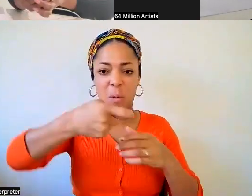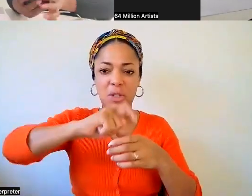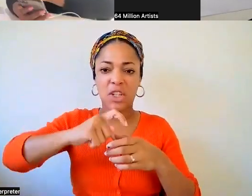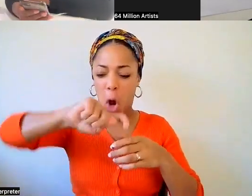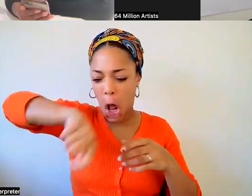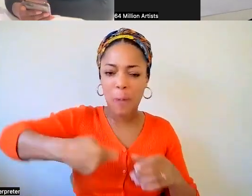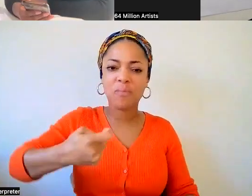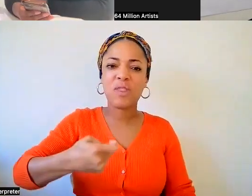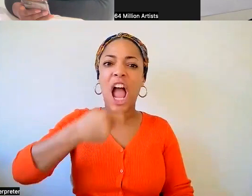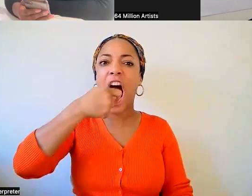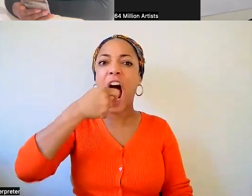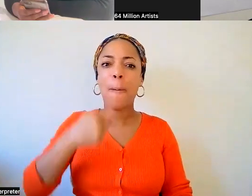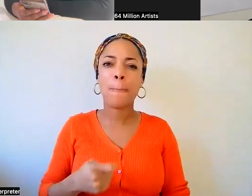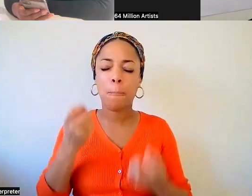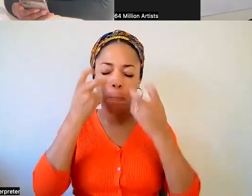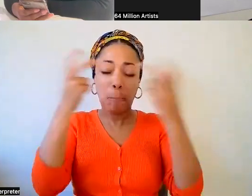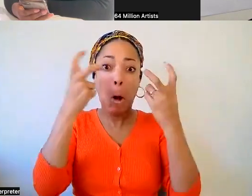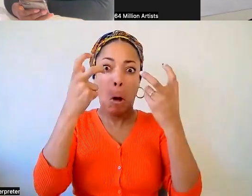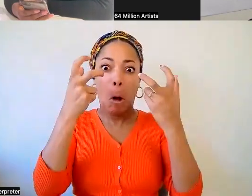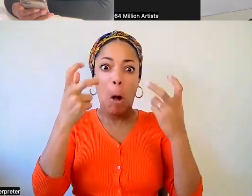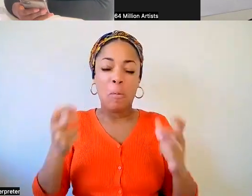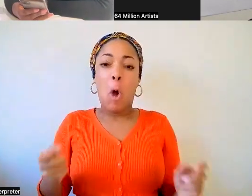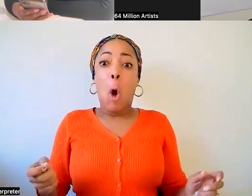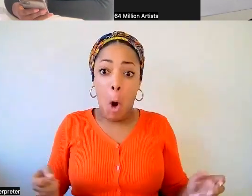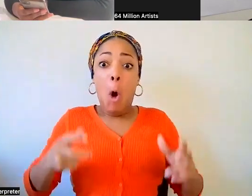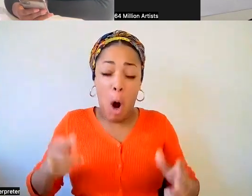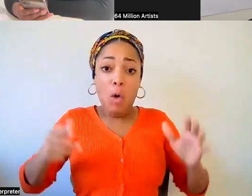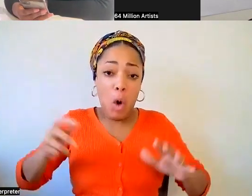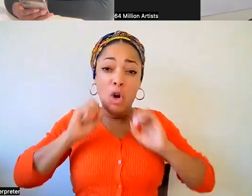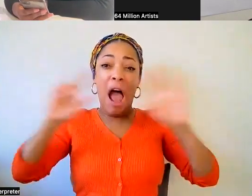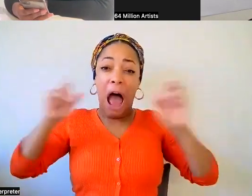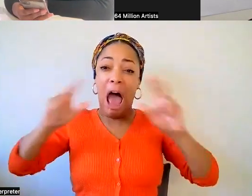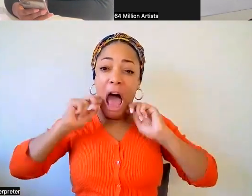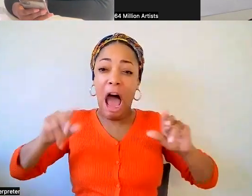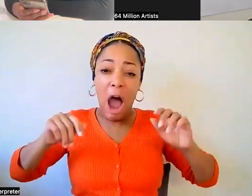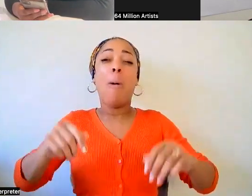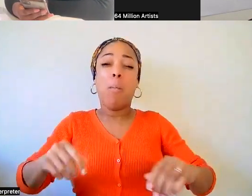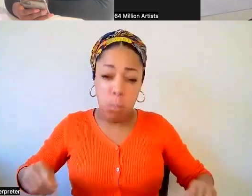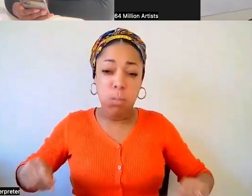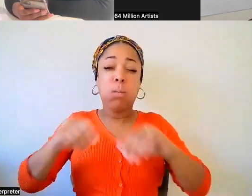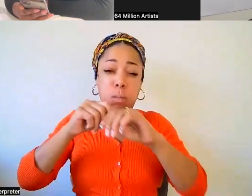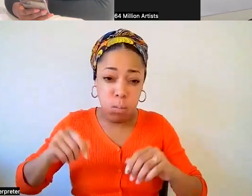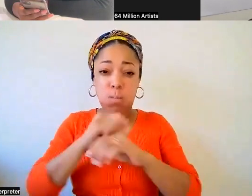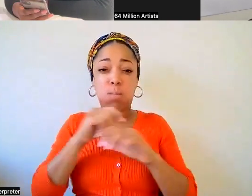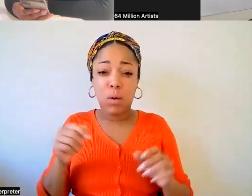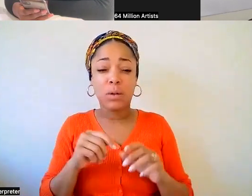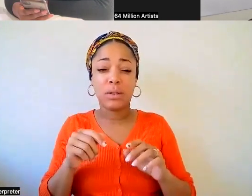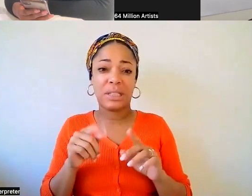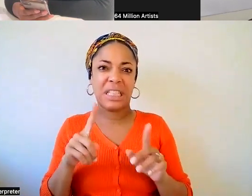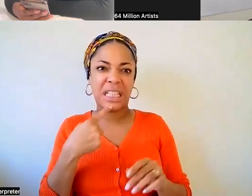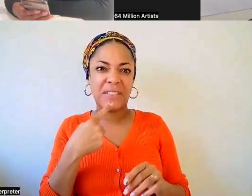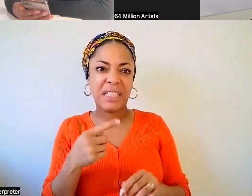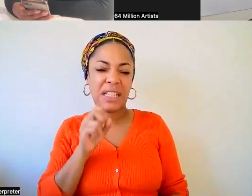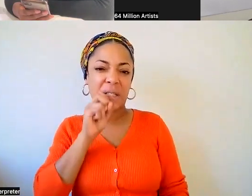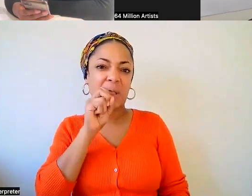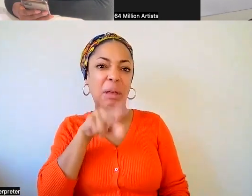mouth, and that really does it. His eyes pop out, he blows, he puffs, he yells, he bobs his head up and down. He even, sorry about this,